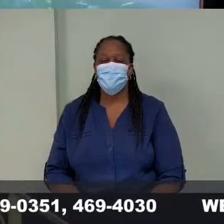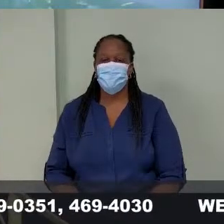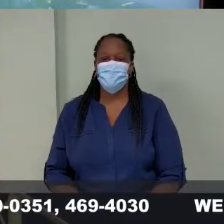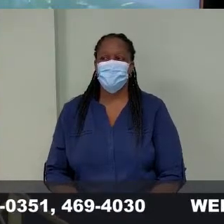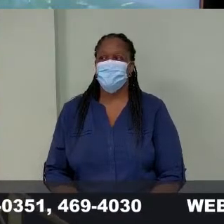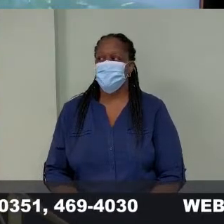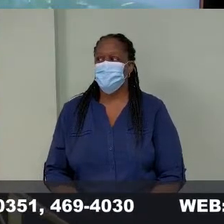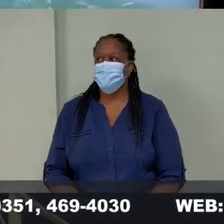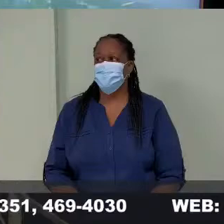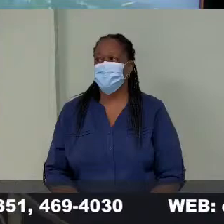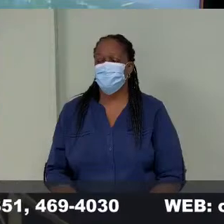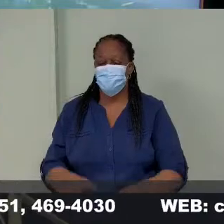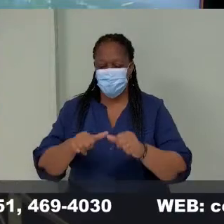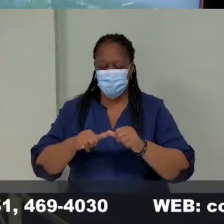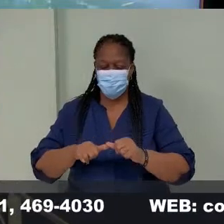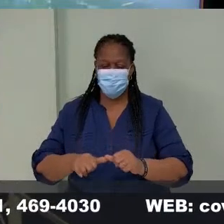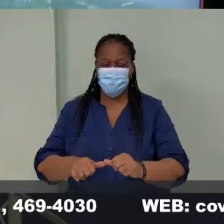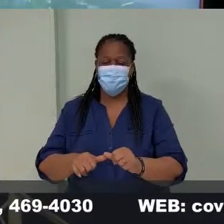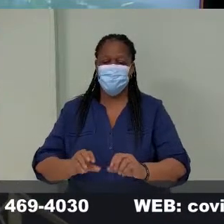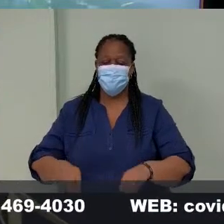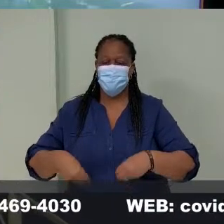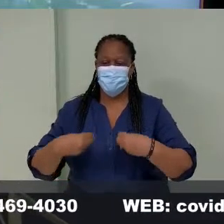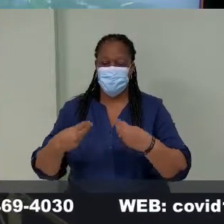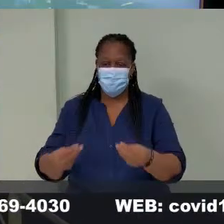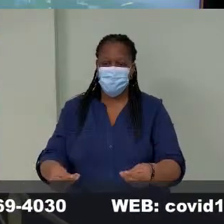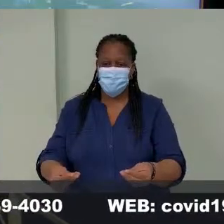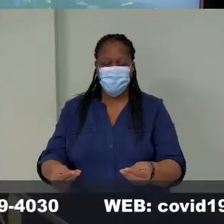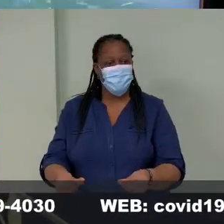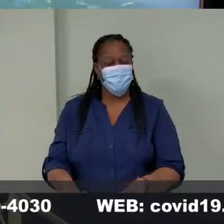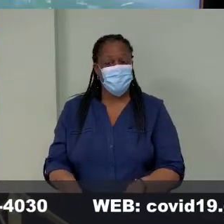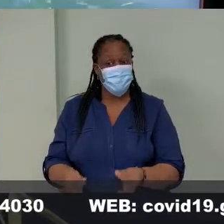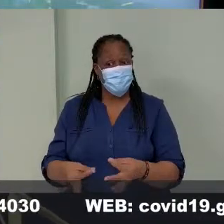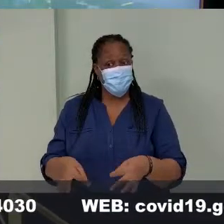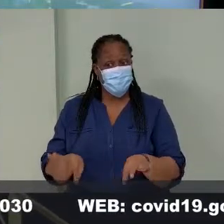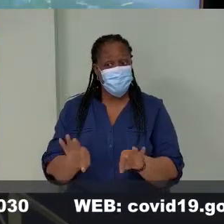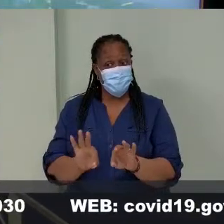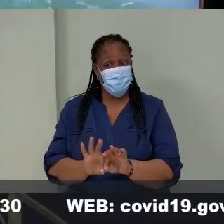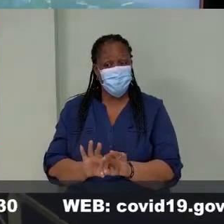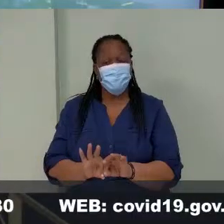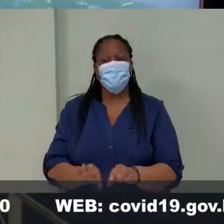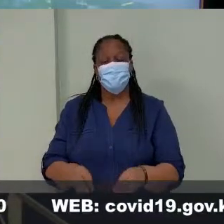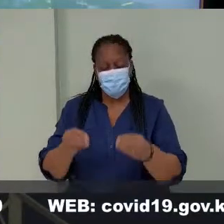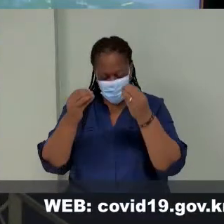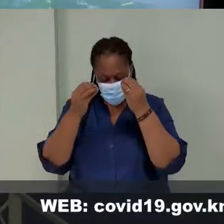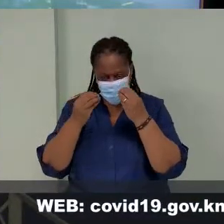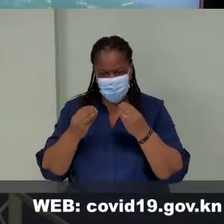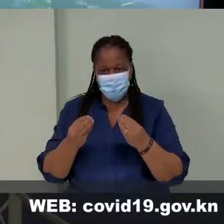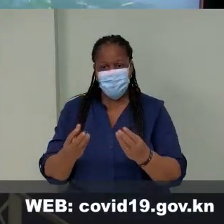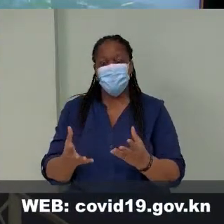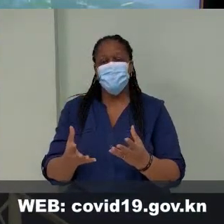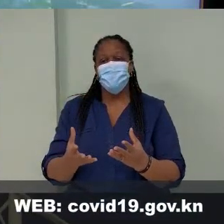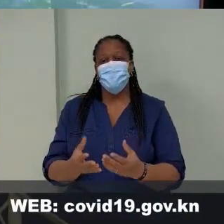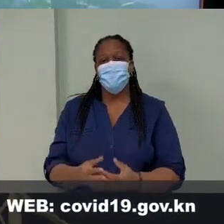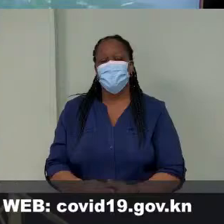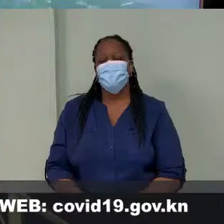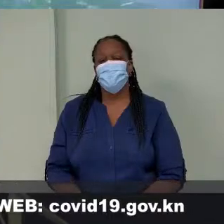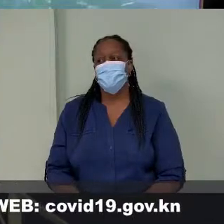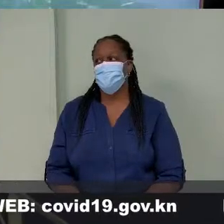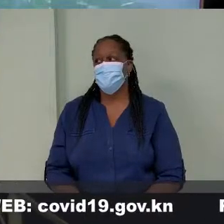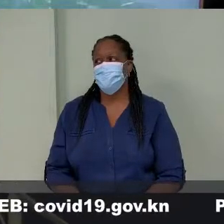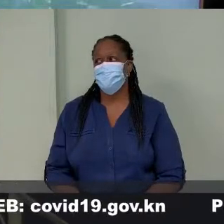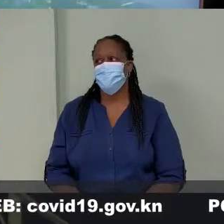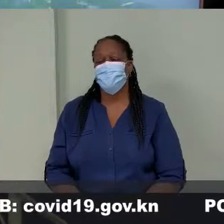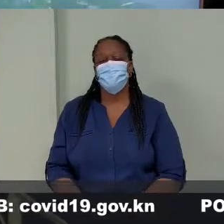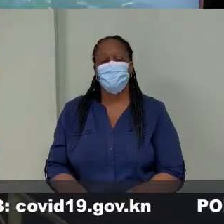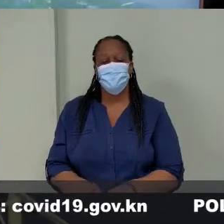We continue to provide you with pertinent and relevant information as